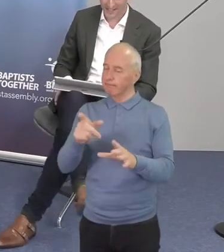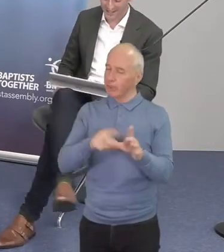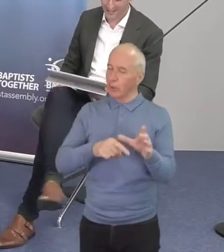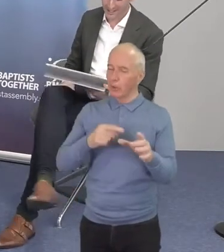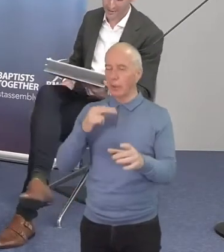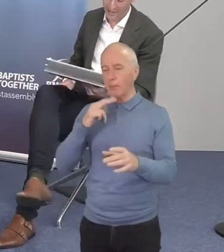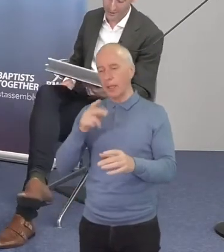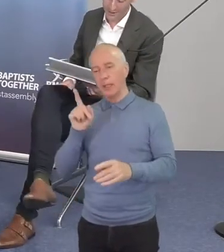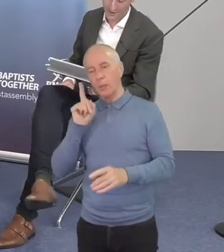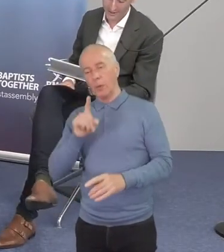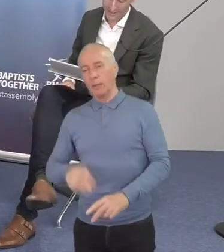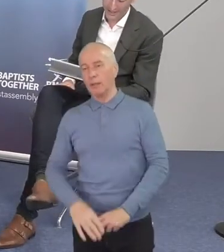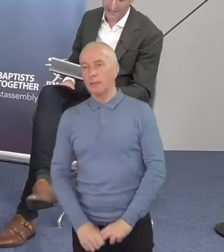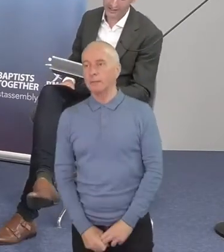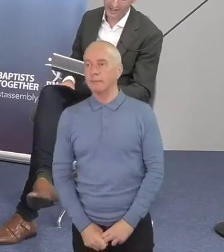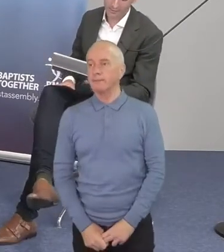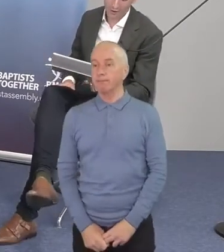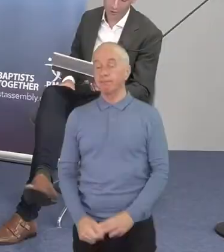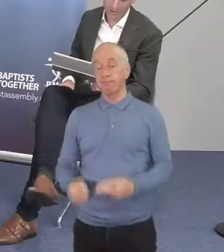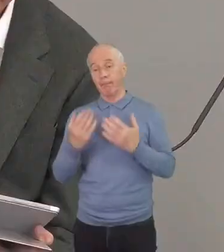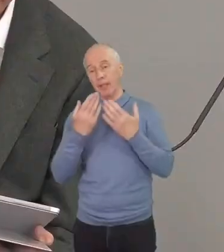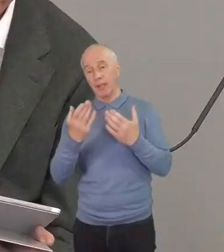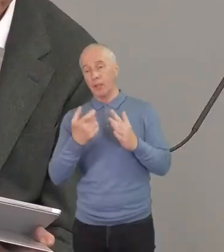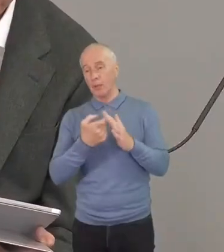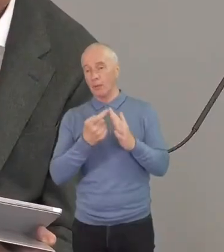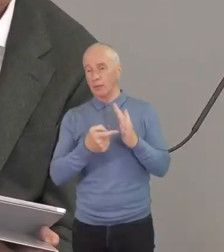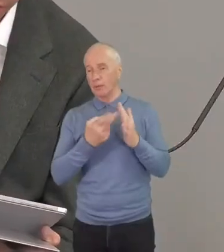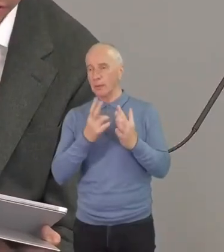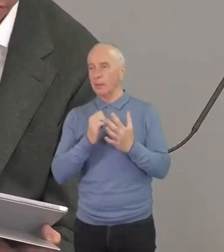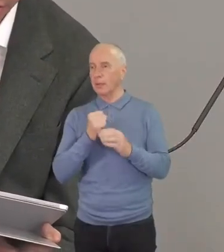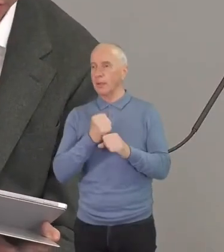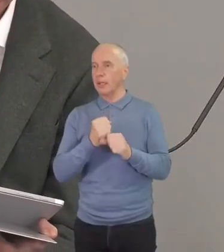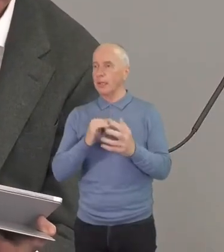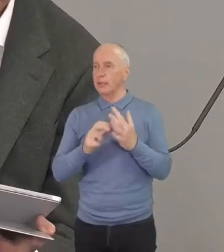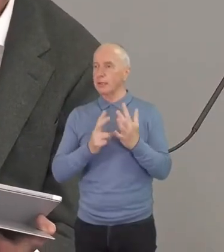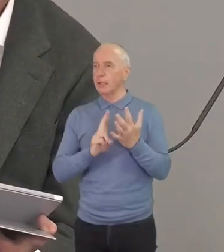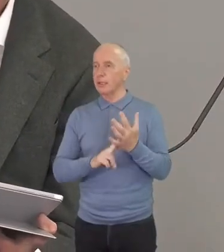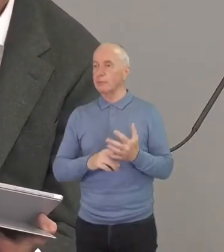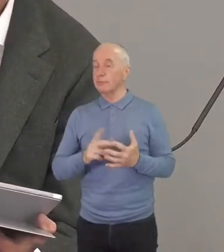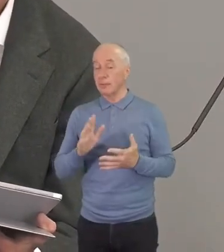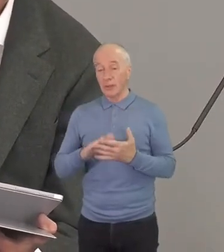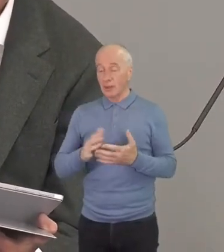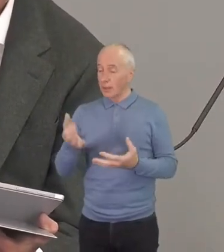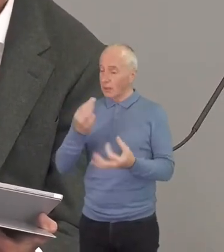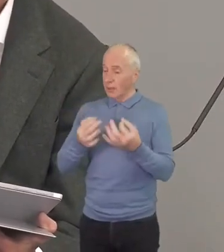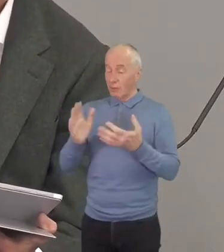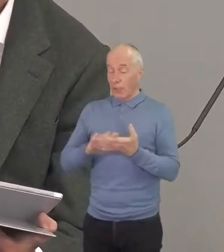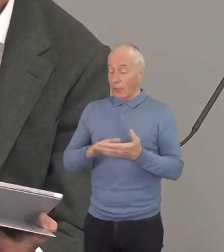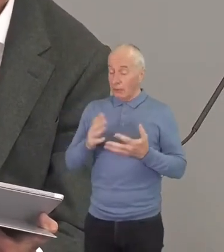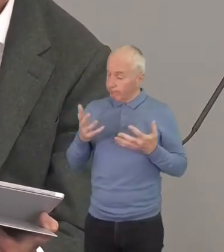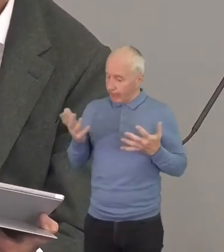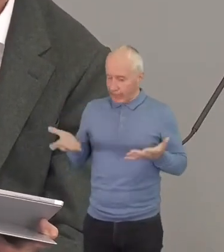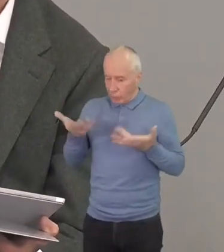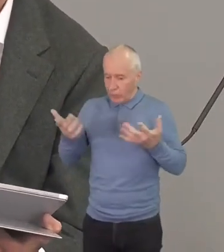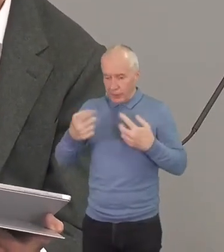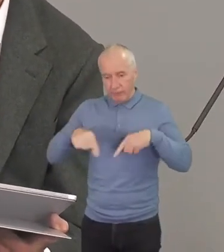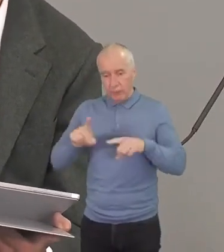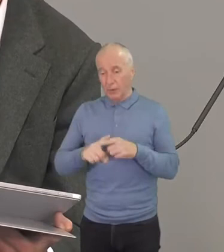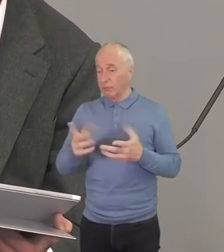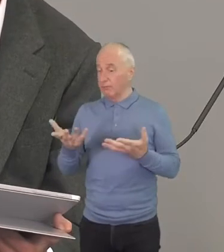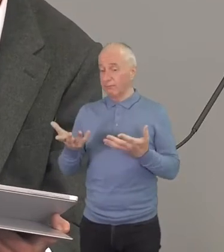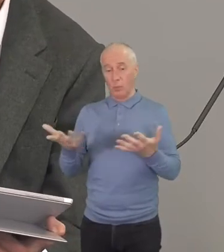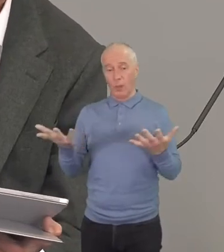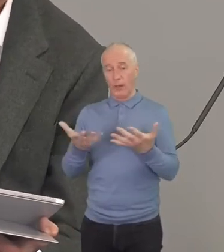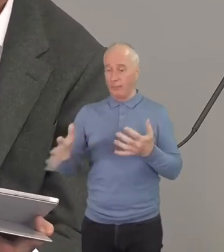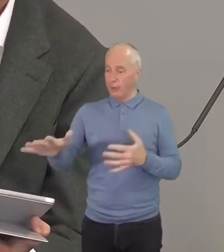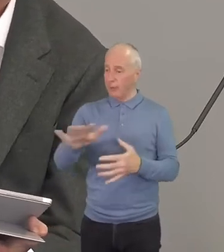Thanks, Kang-San, and thanks for that question. Another couple of comments now, all very encouraging for us wherever we are. God has a plan